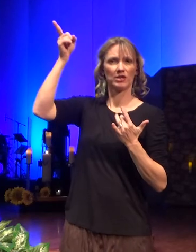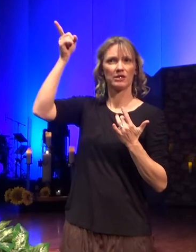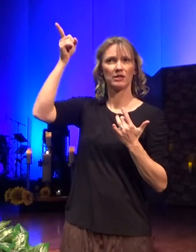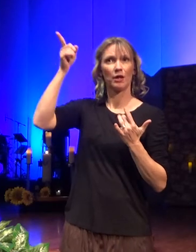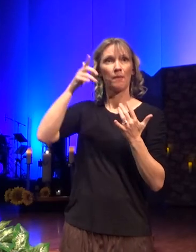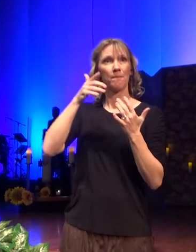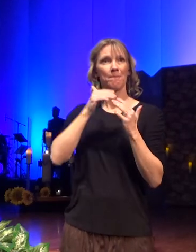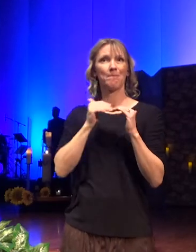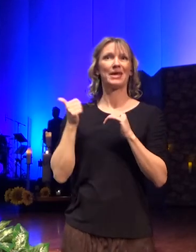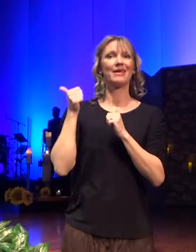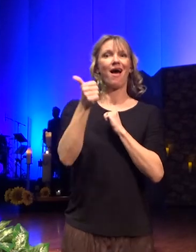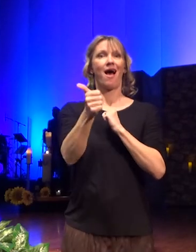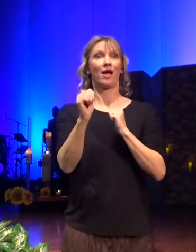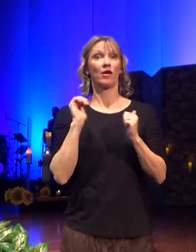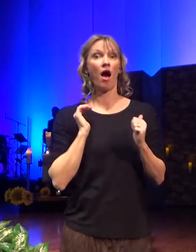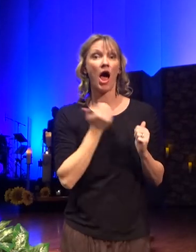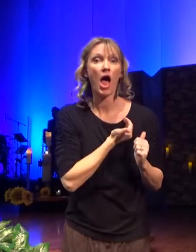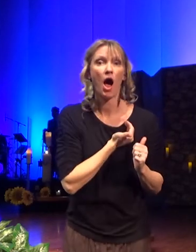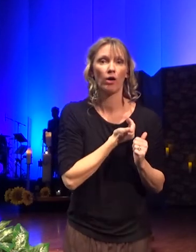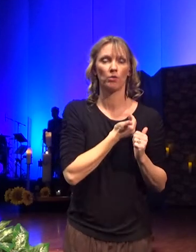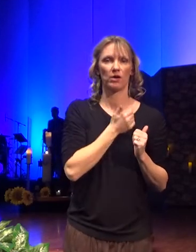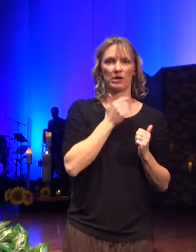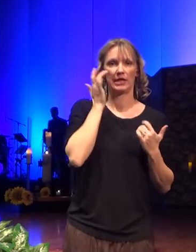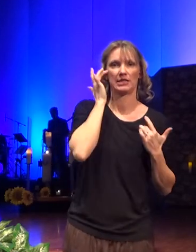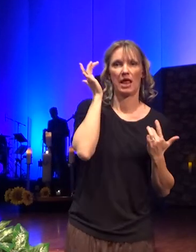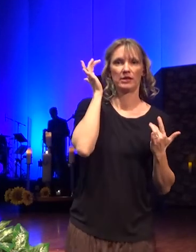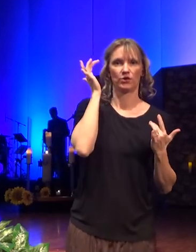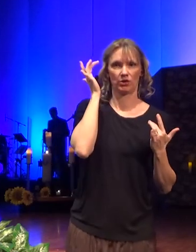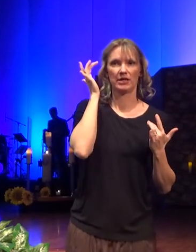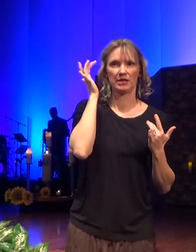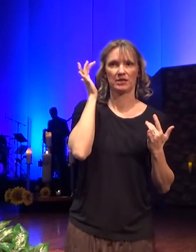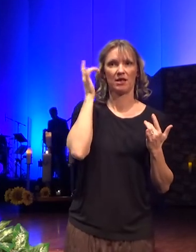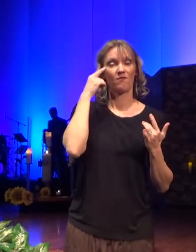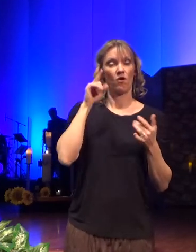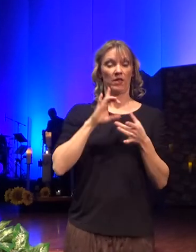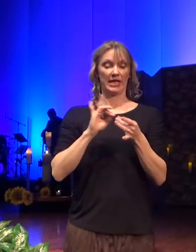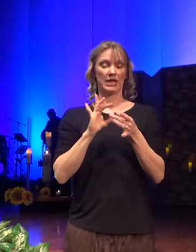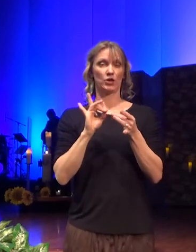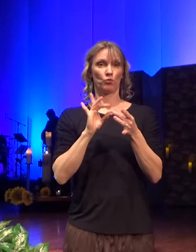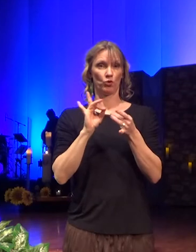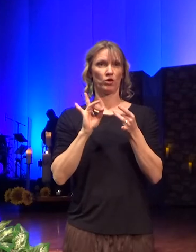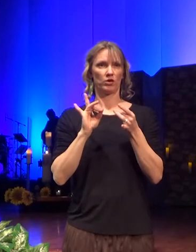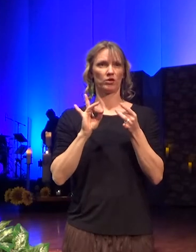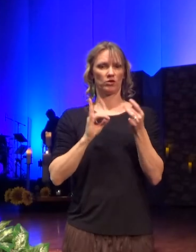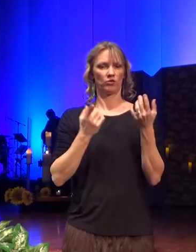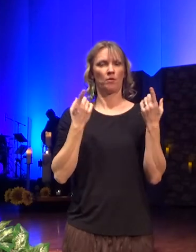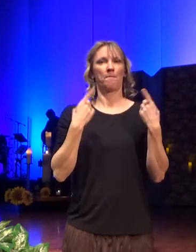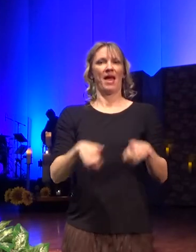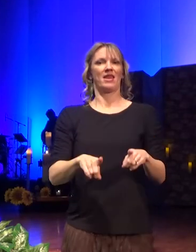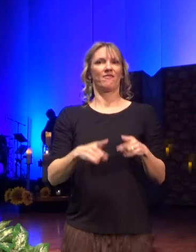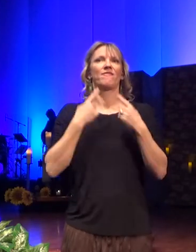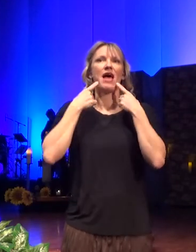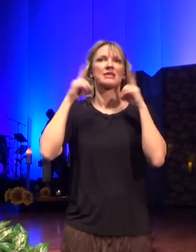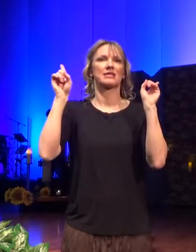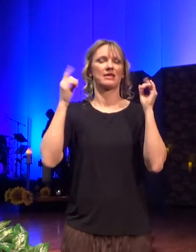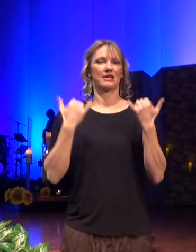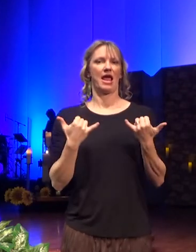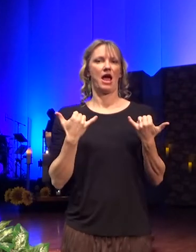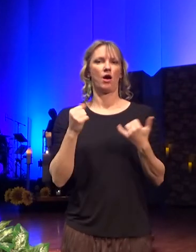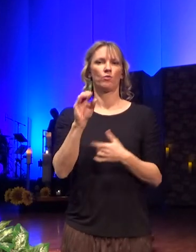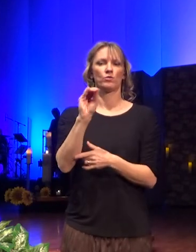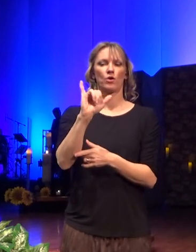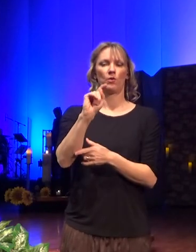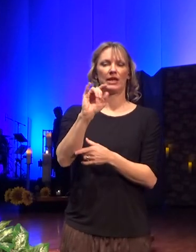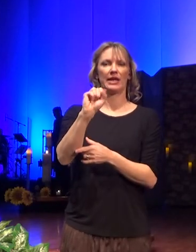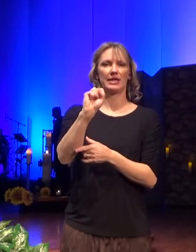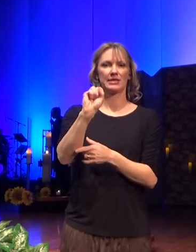that intelligence that goes beyond our intelligence, to take these words and to manifest them now. And